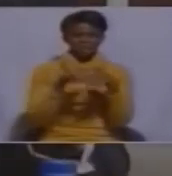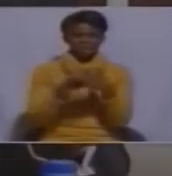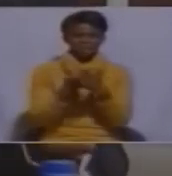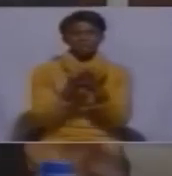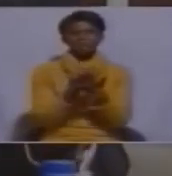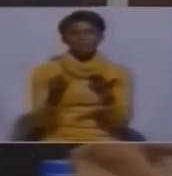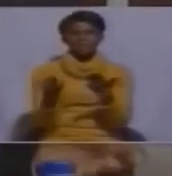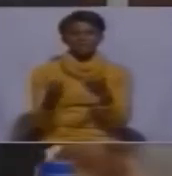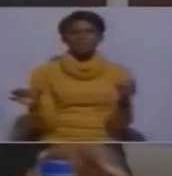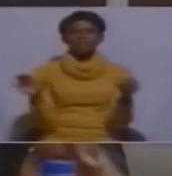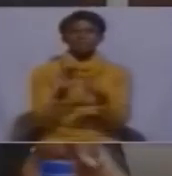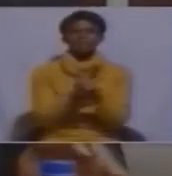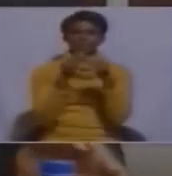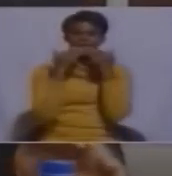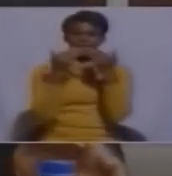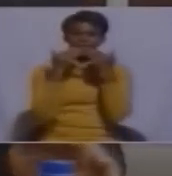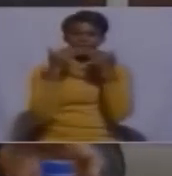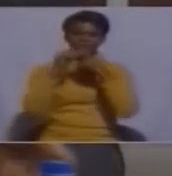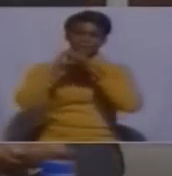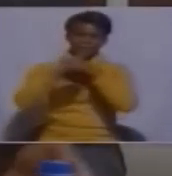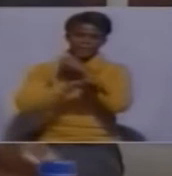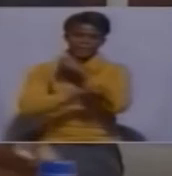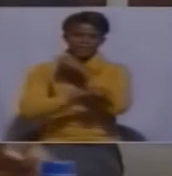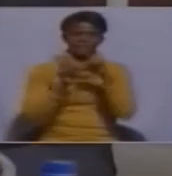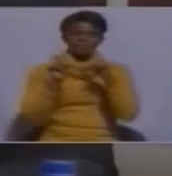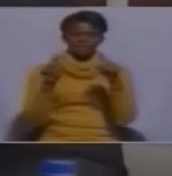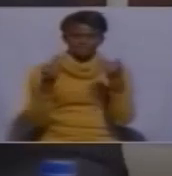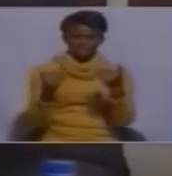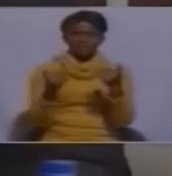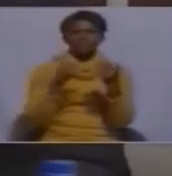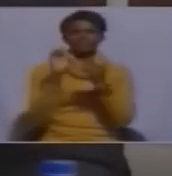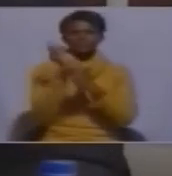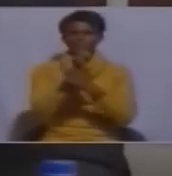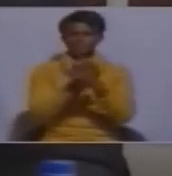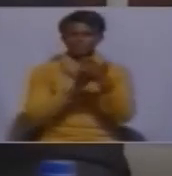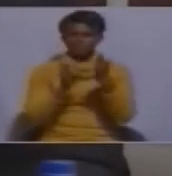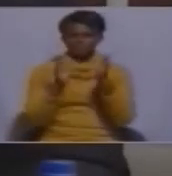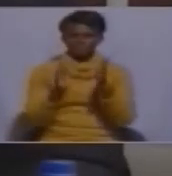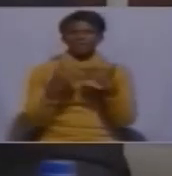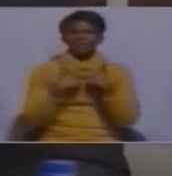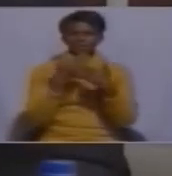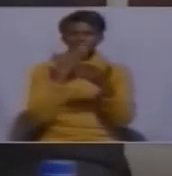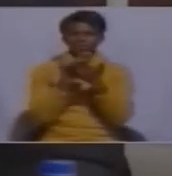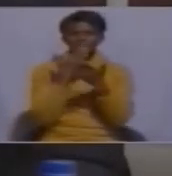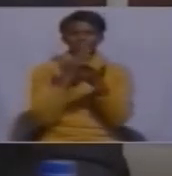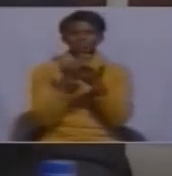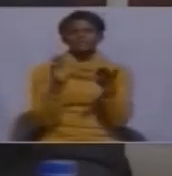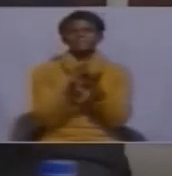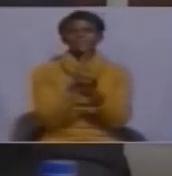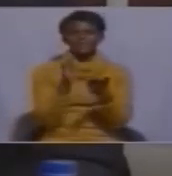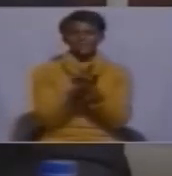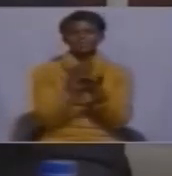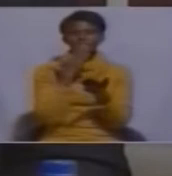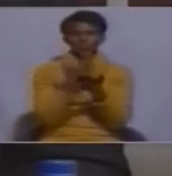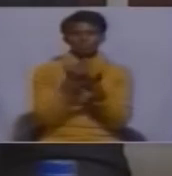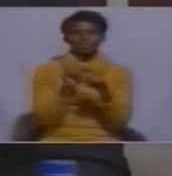to fully appreciate its contents. I think fairly, the drafters came up with a very good document, reasonably.